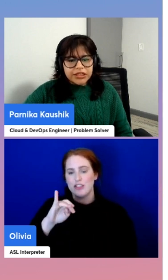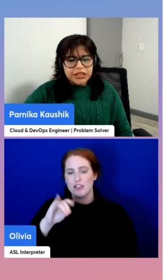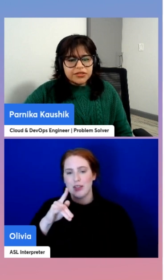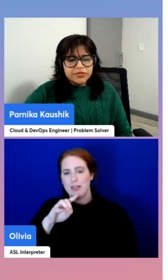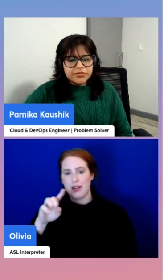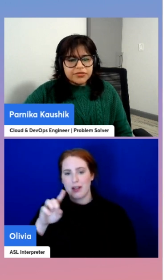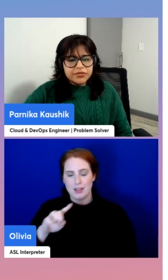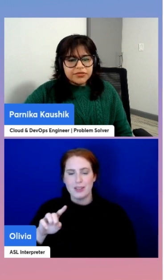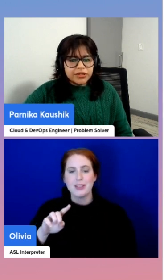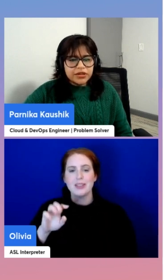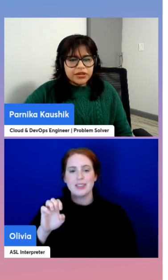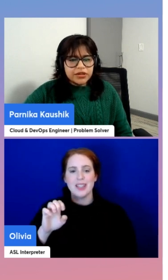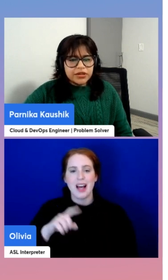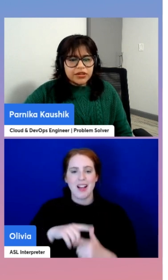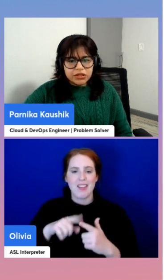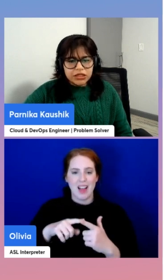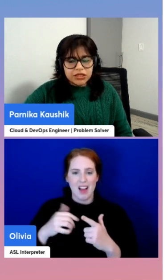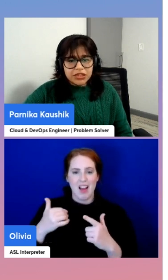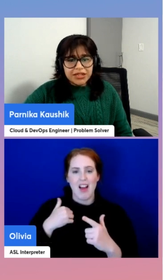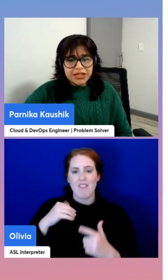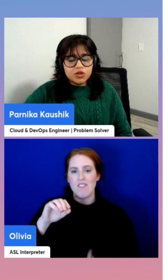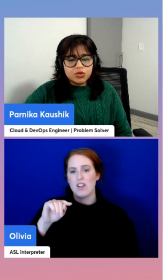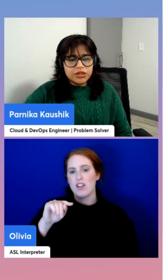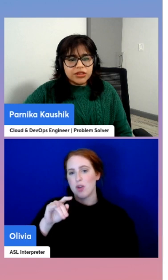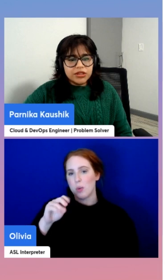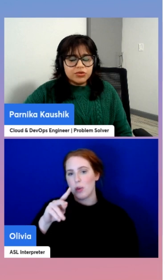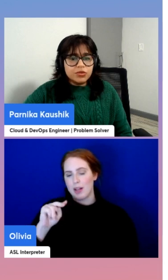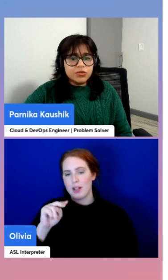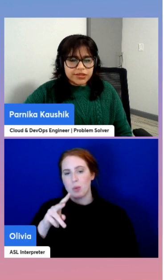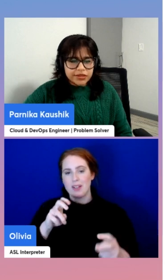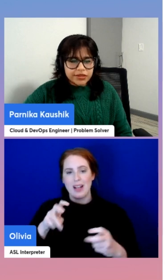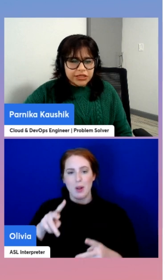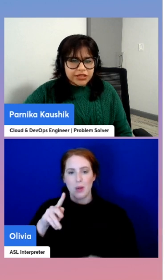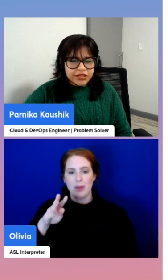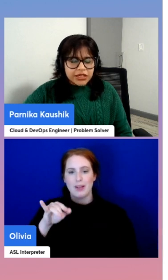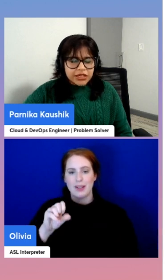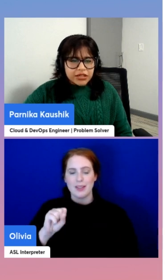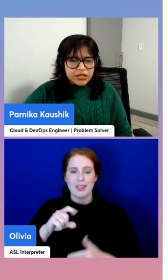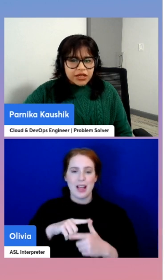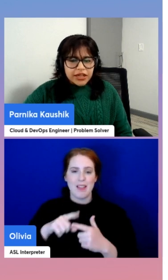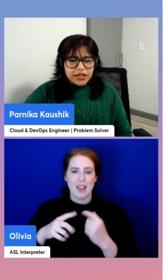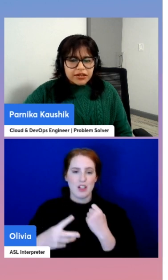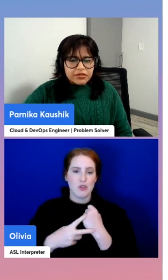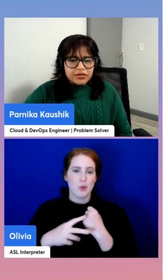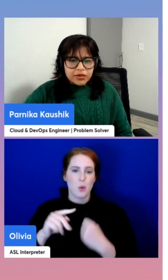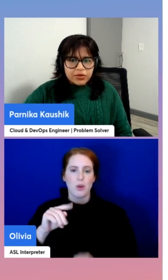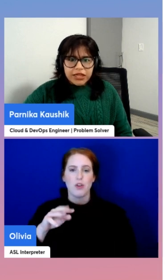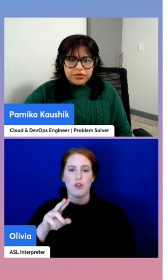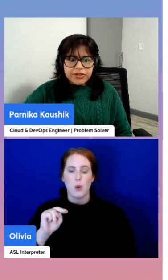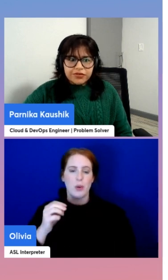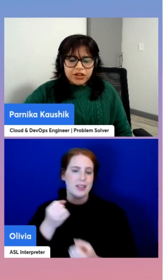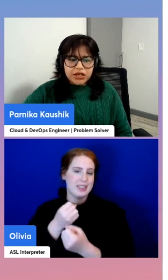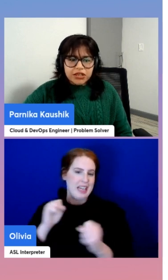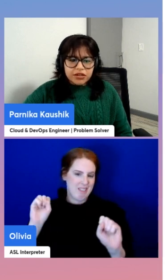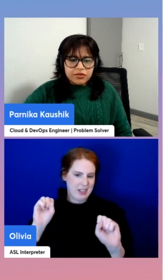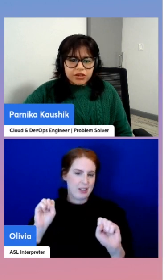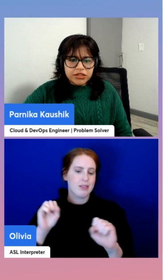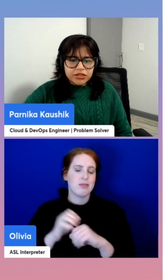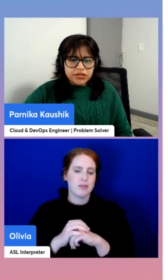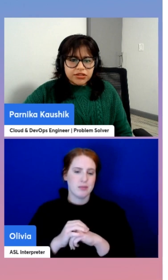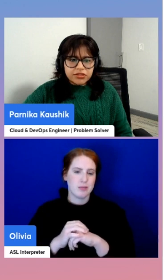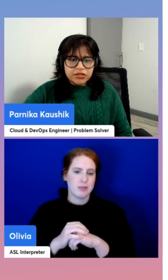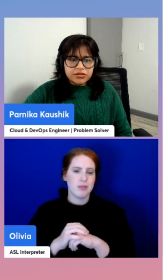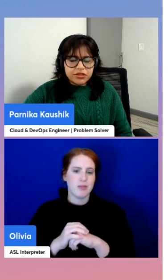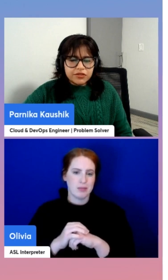recovery keys. So we're going to download the keys and store the root token safely. And voila, we've got our